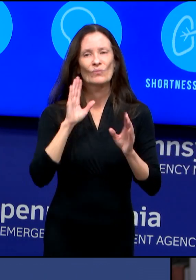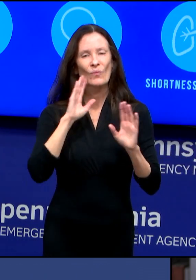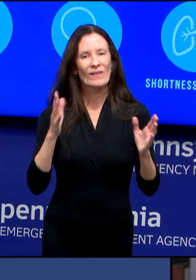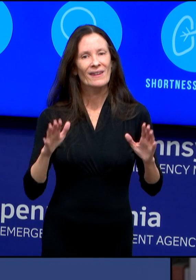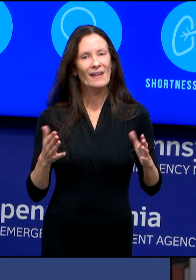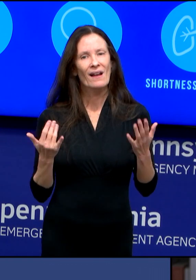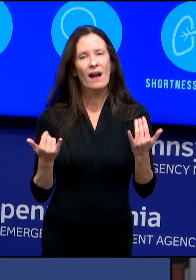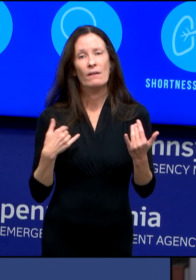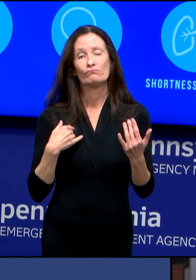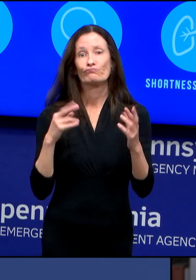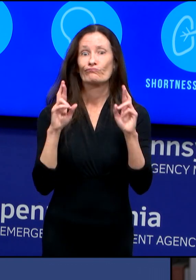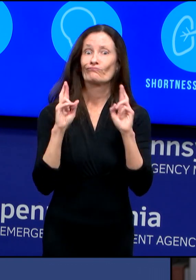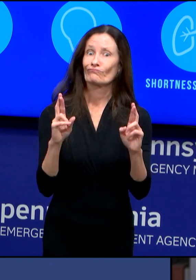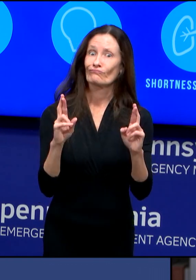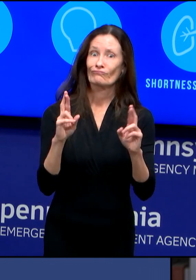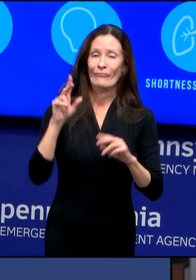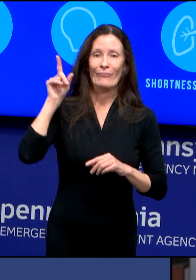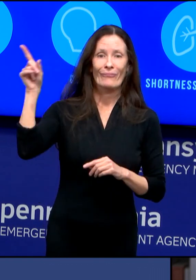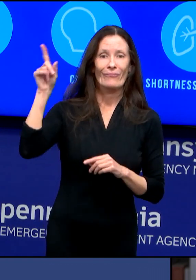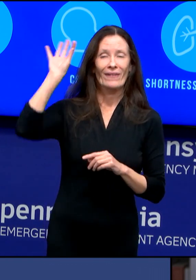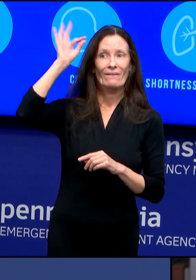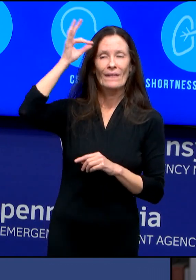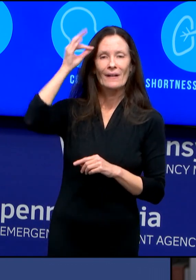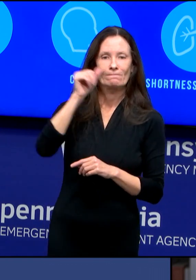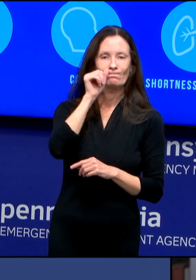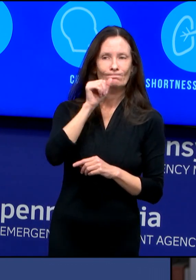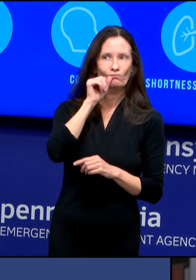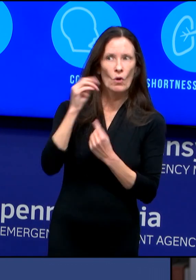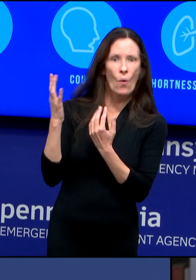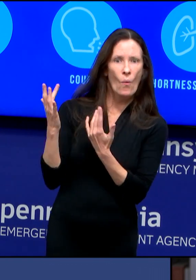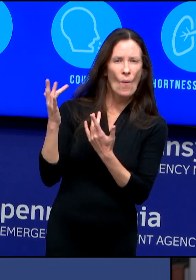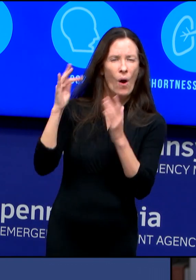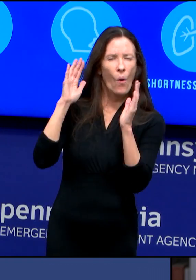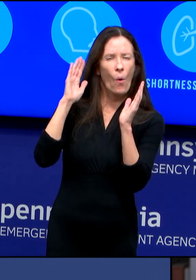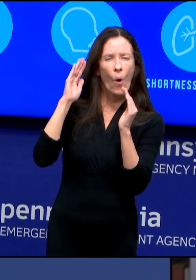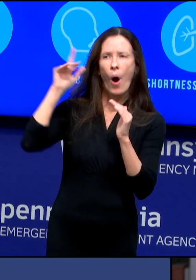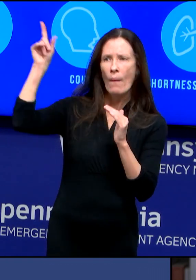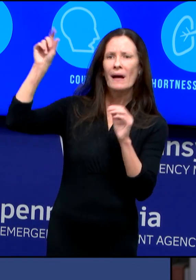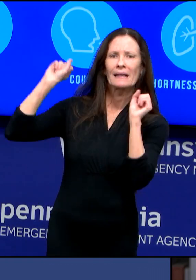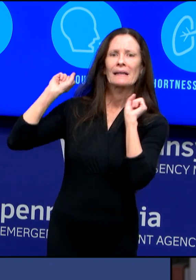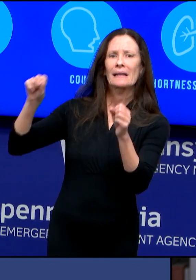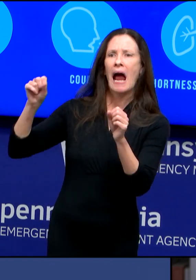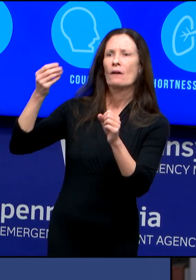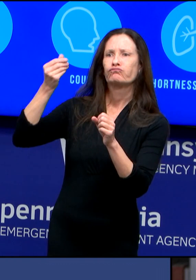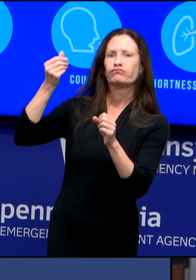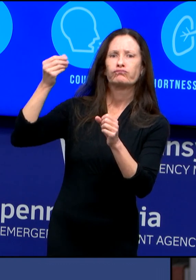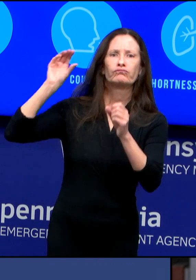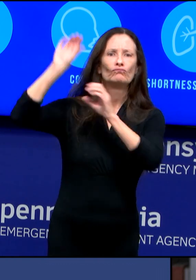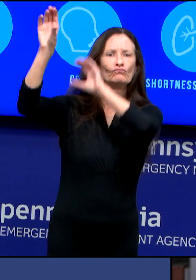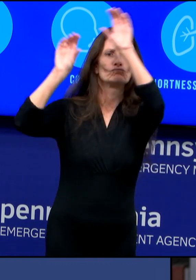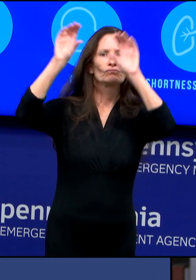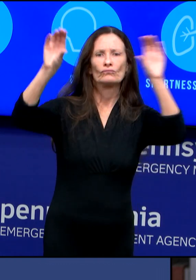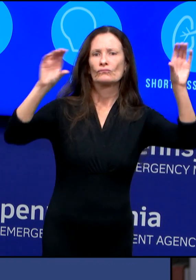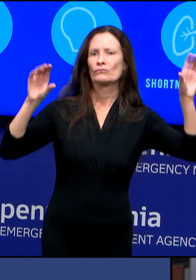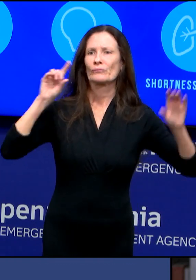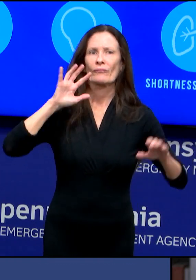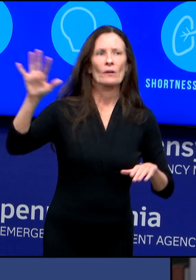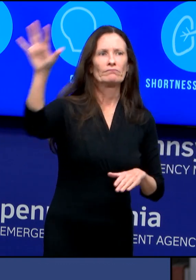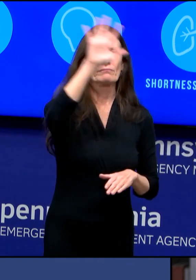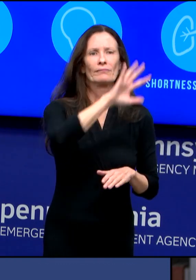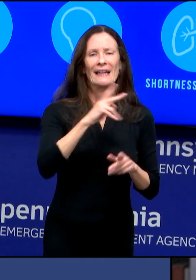In the meantime, we're doing the best we can to live within our means. And then, Governor, from a news outlet